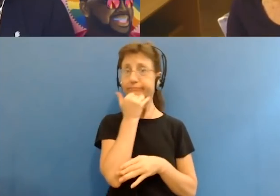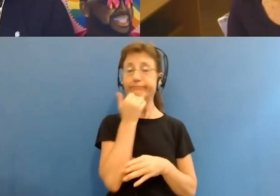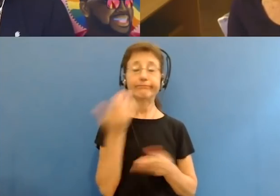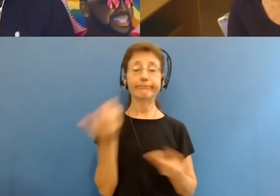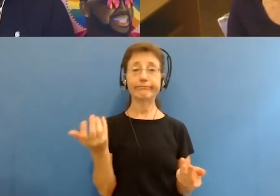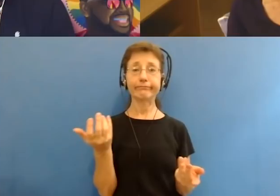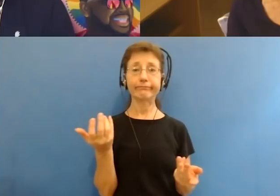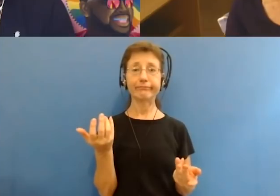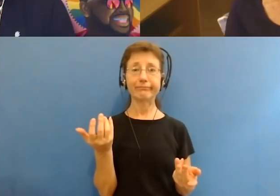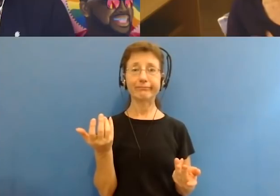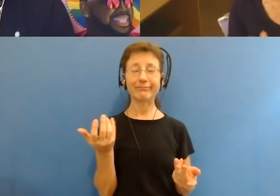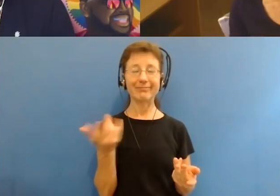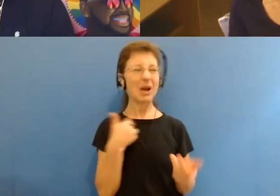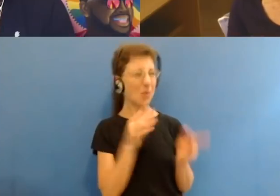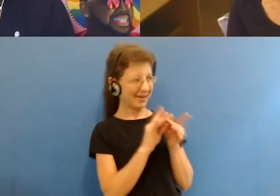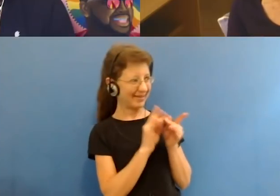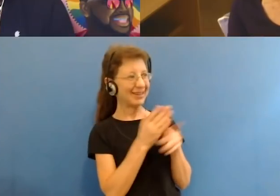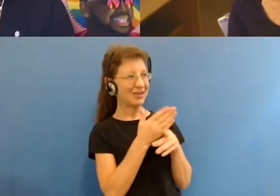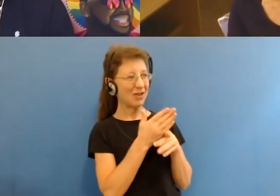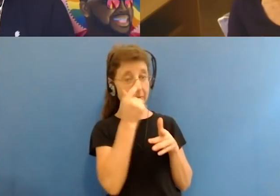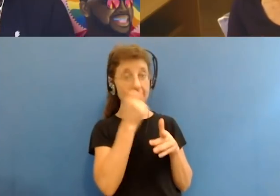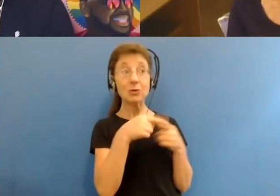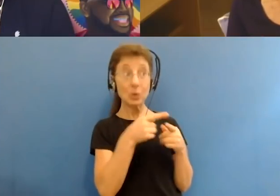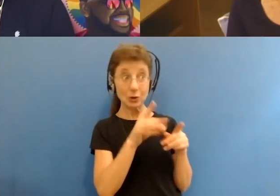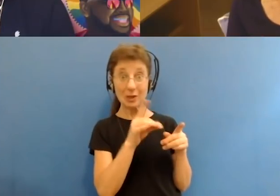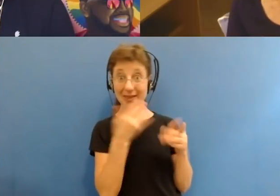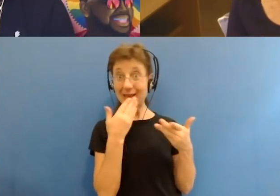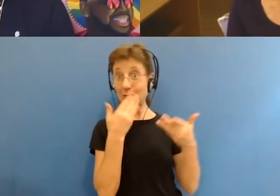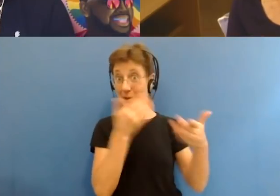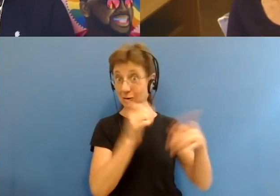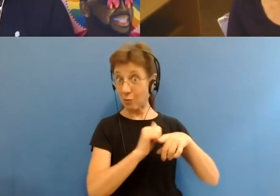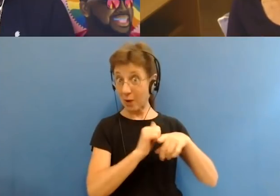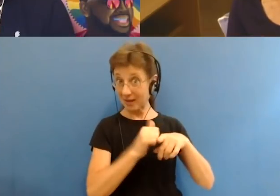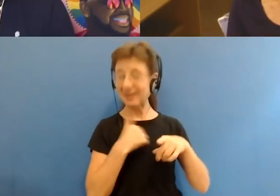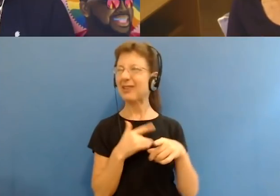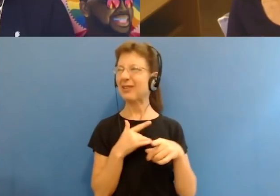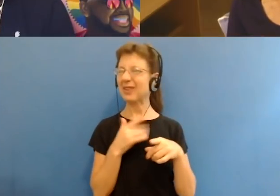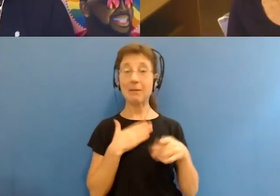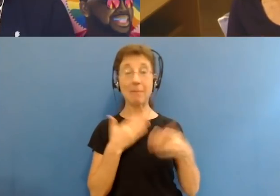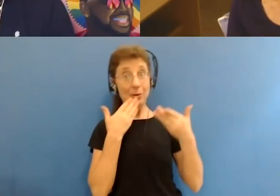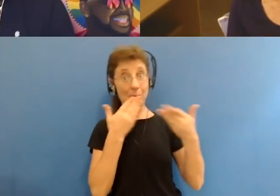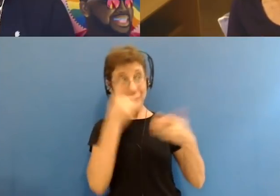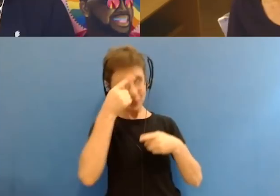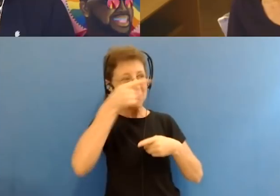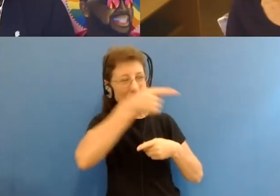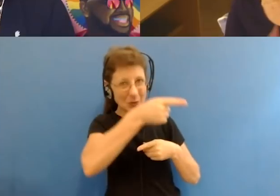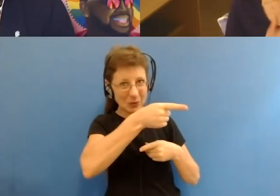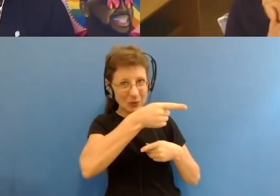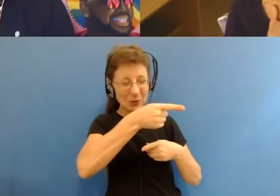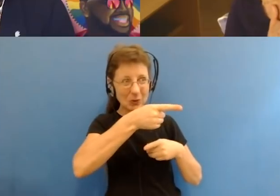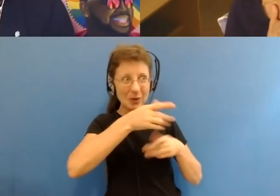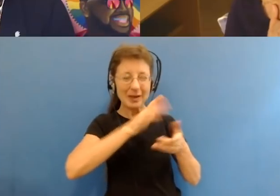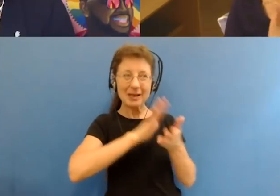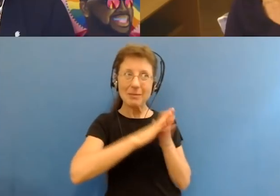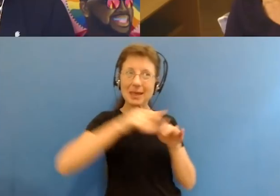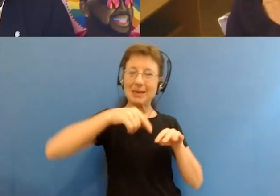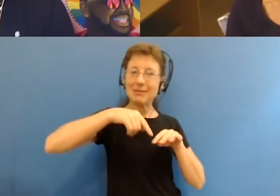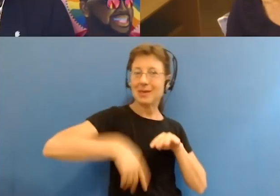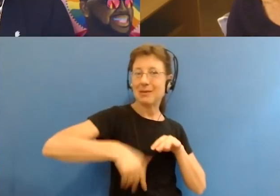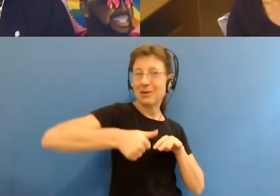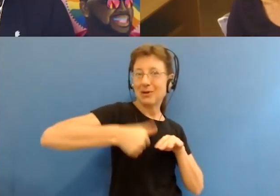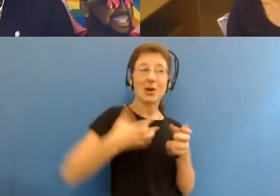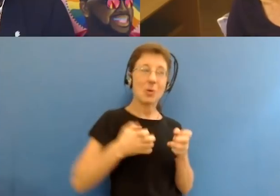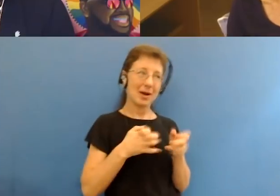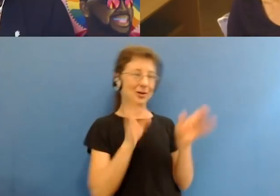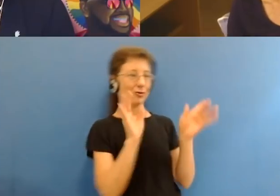when you did the gratitude practice, I was feeling my gratitude for you, and it deepened. So I wanted to name it out